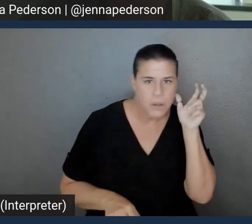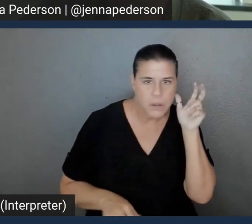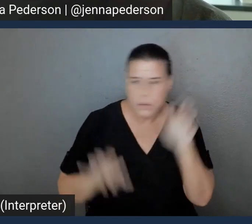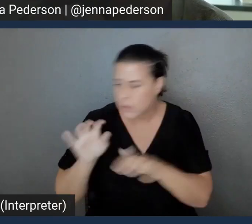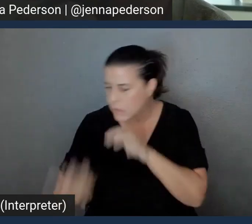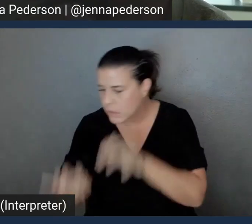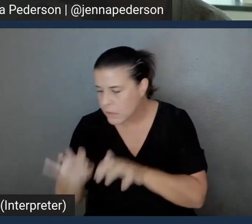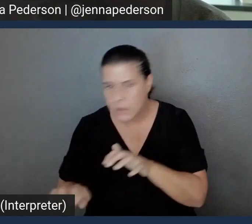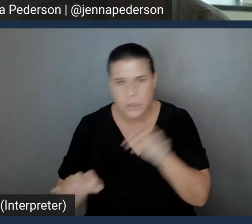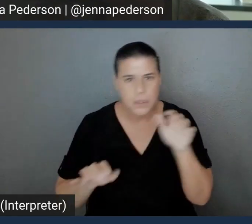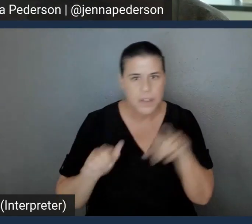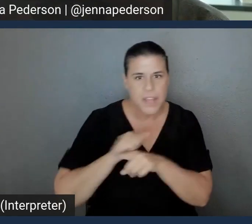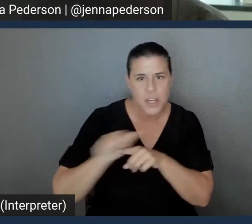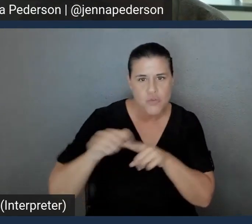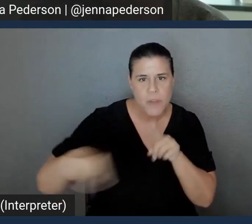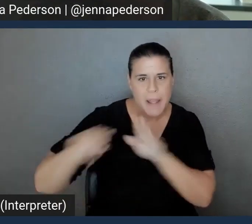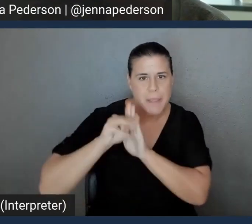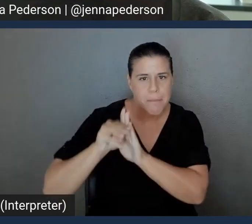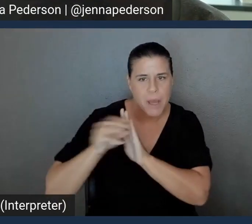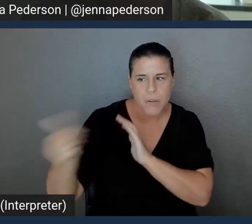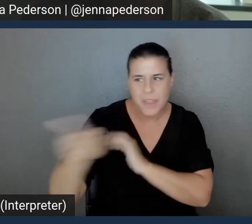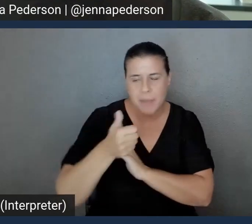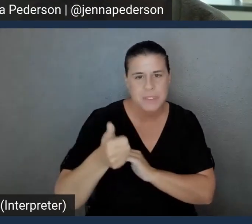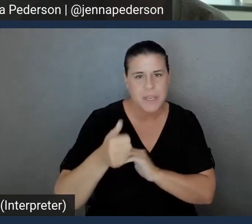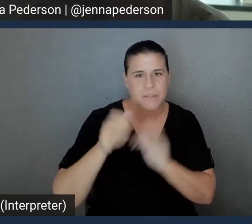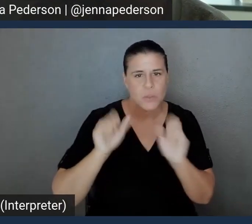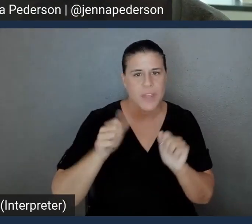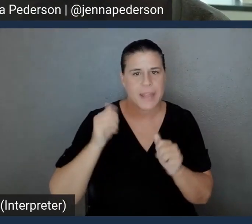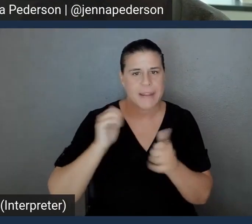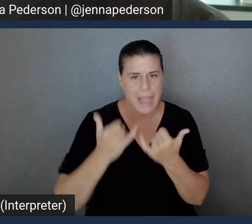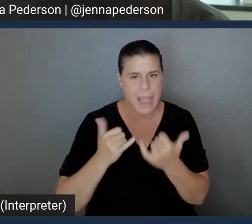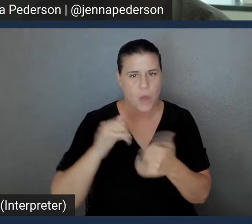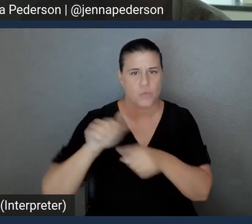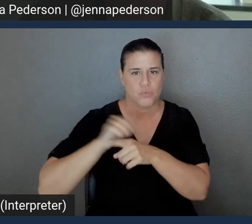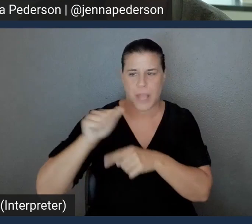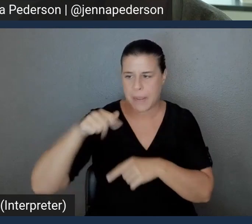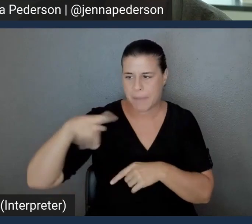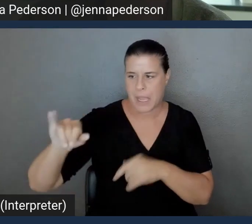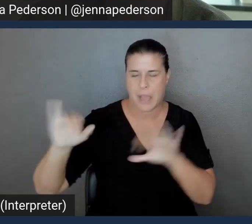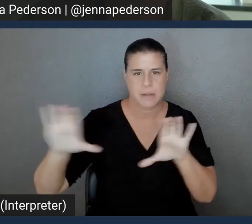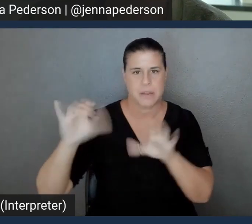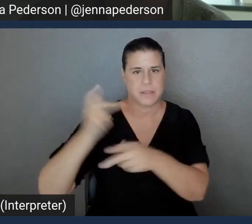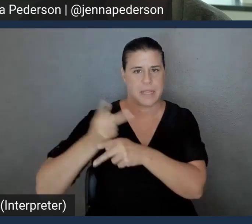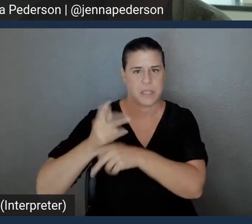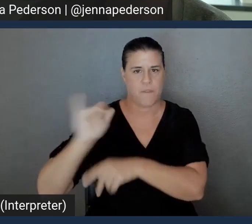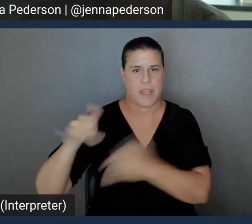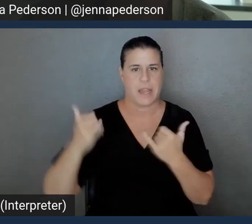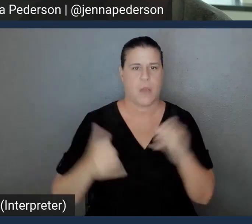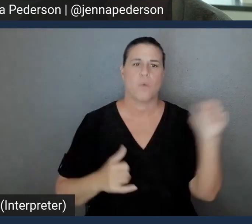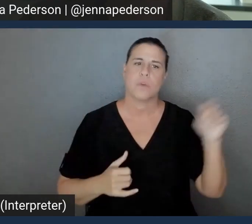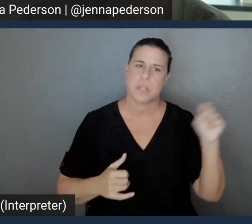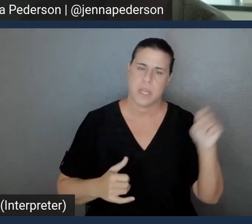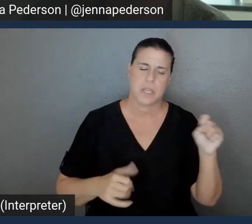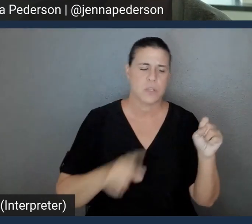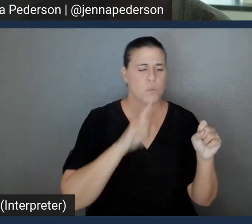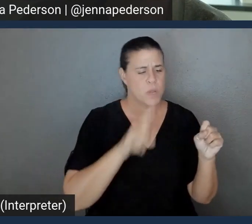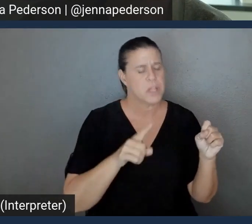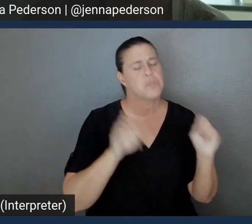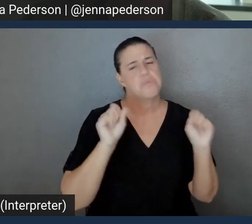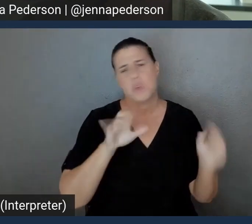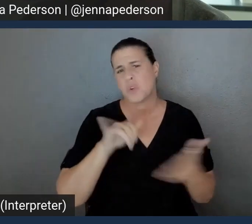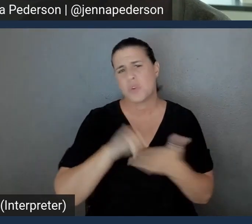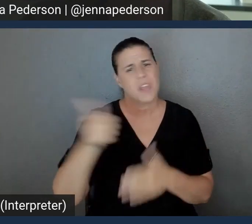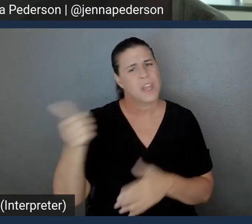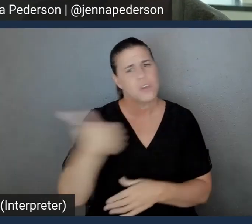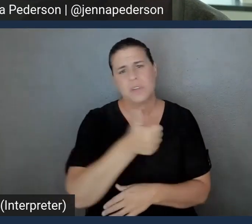models themselves. Exactly. Setting up all the APIs to do this, correct? Okay. Yeah. Got it. And essentially, like you could do this on your